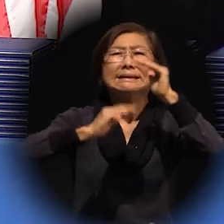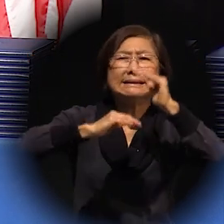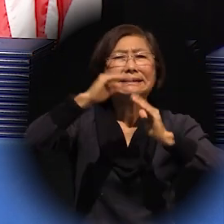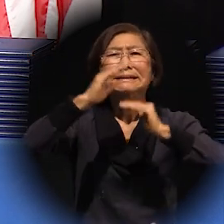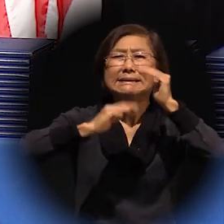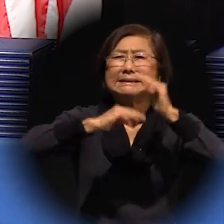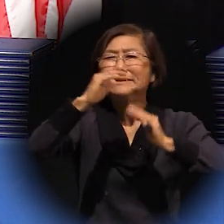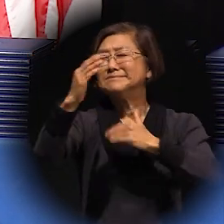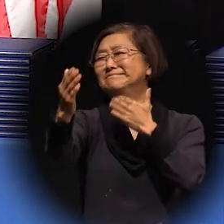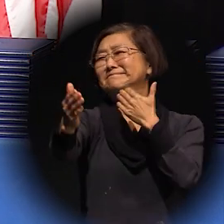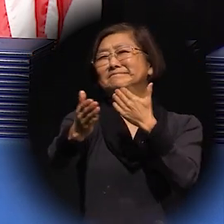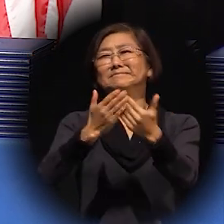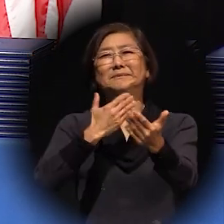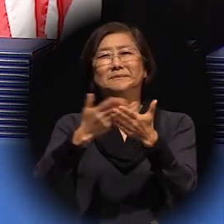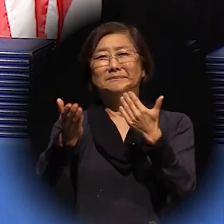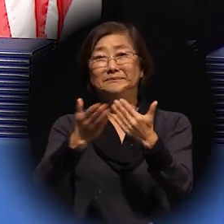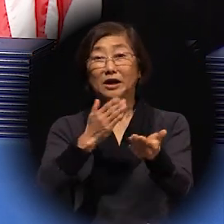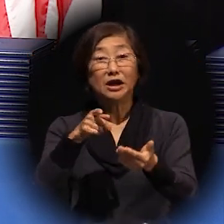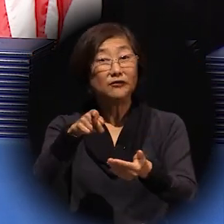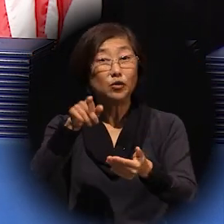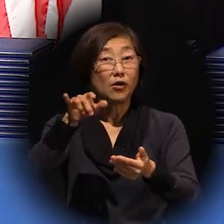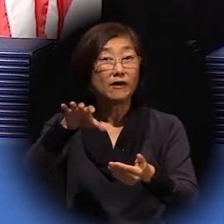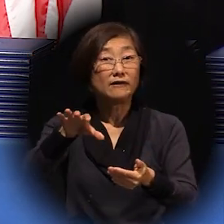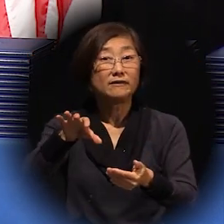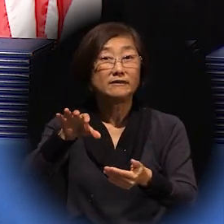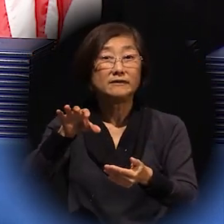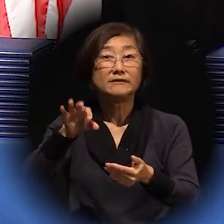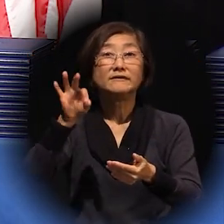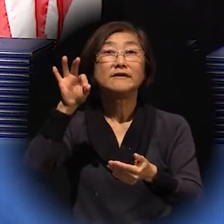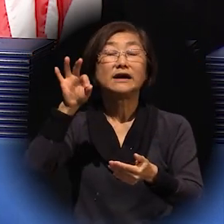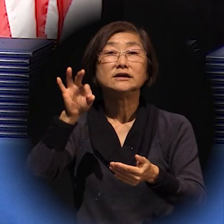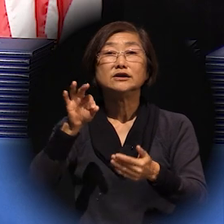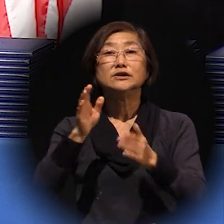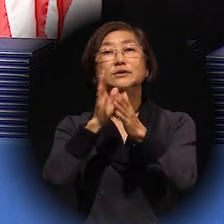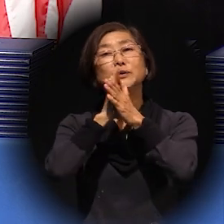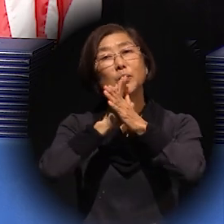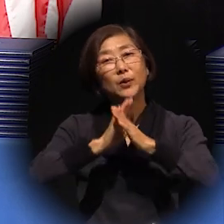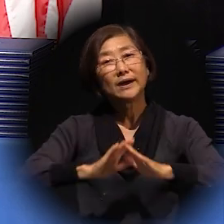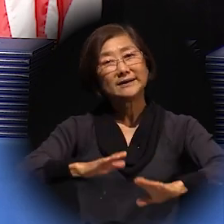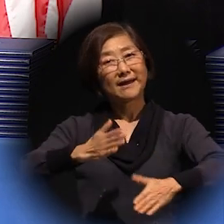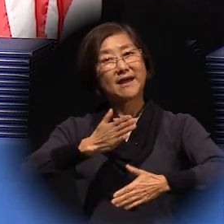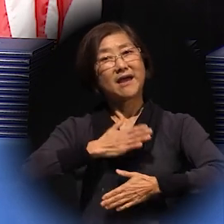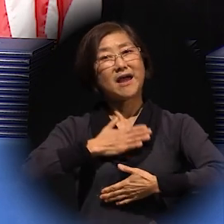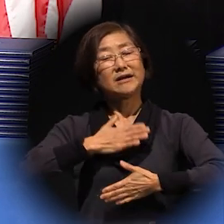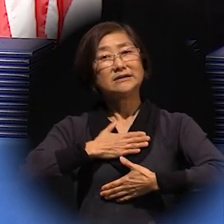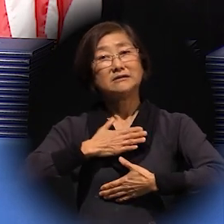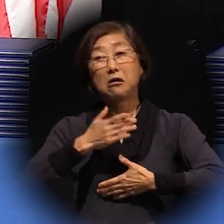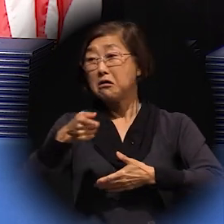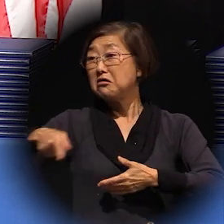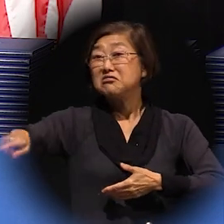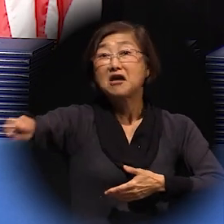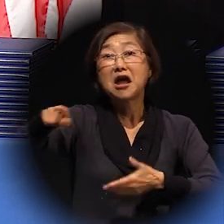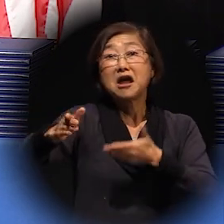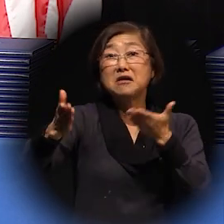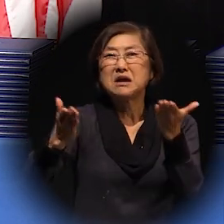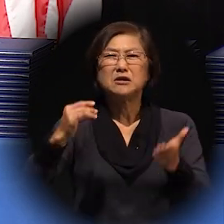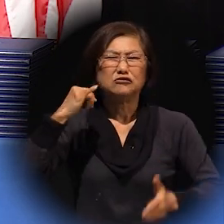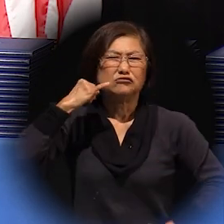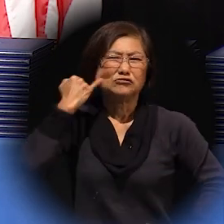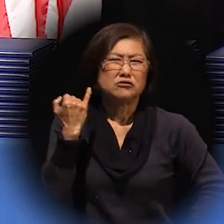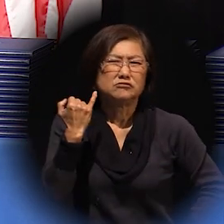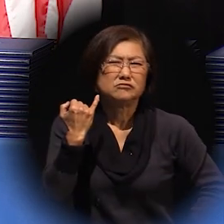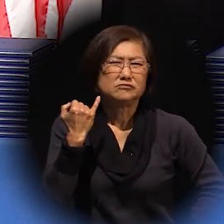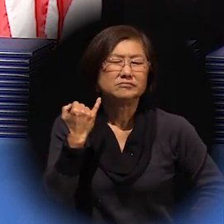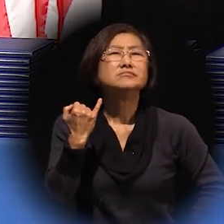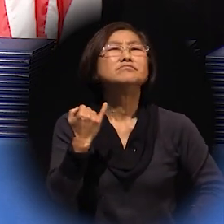Build anyway. If you find serenity and happiness, they may be